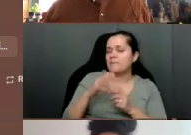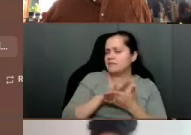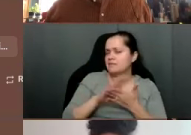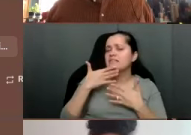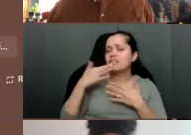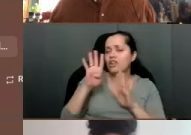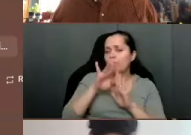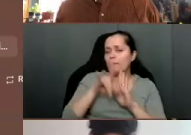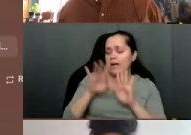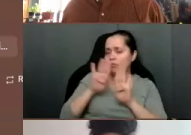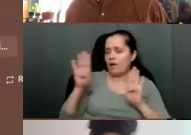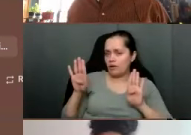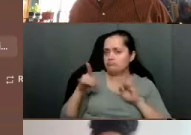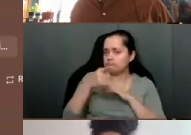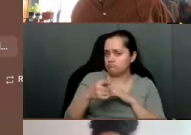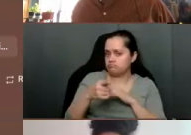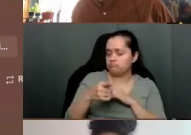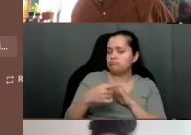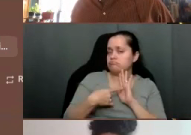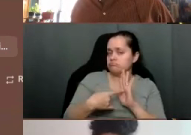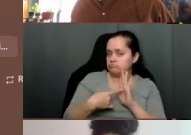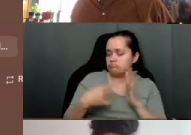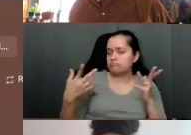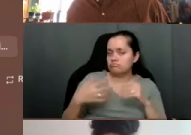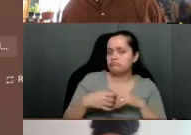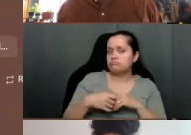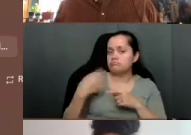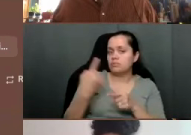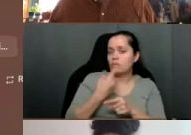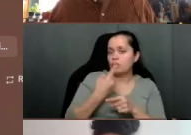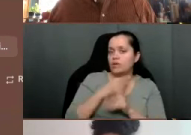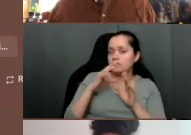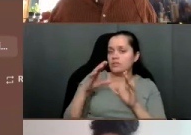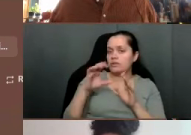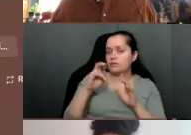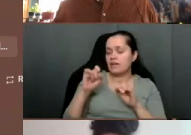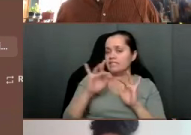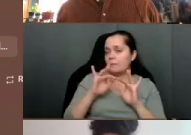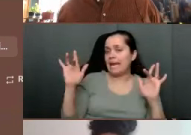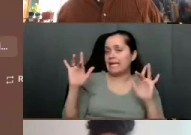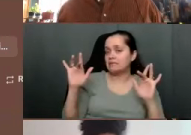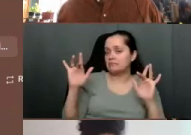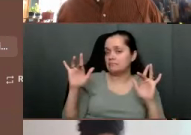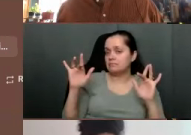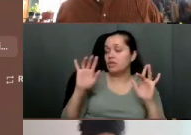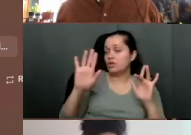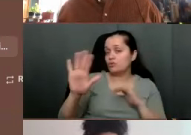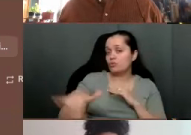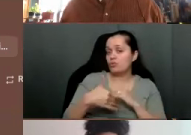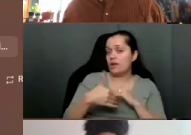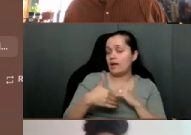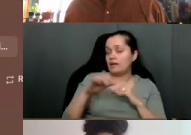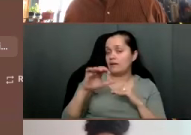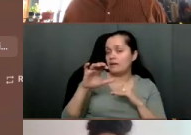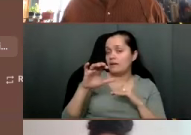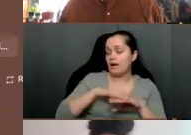colorful background there to the canvas. The original canvas is just blank. You get to put things on the